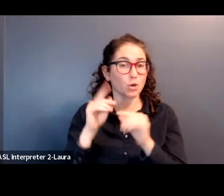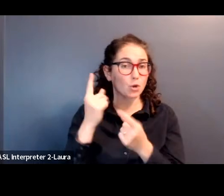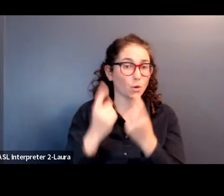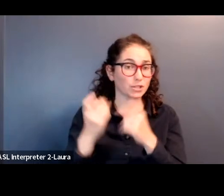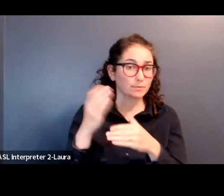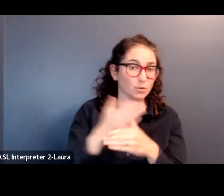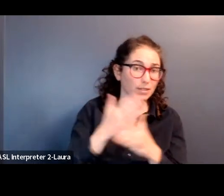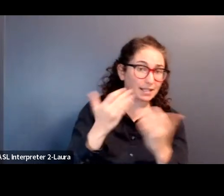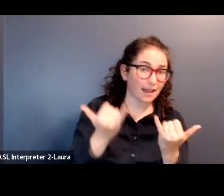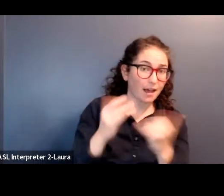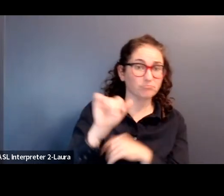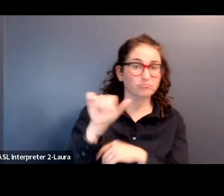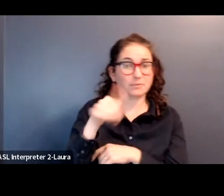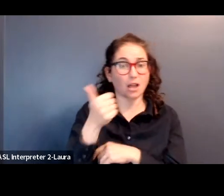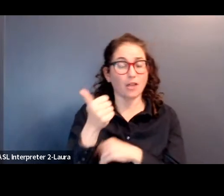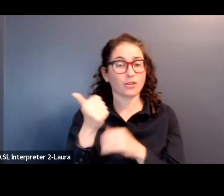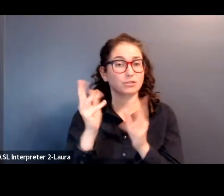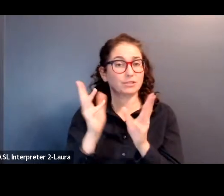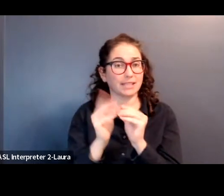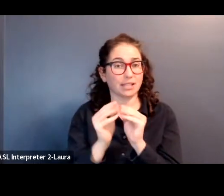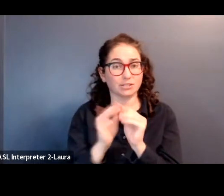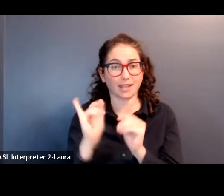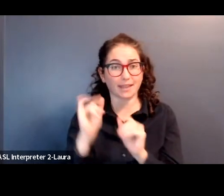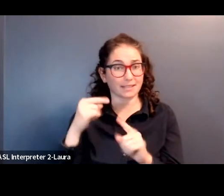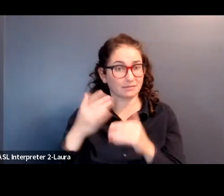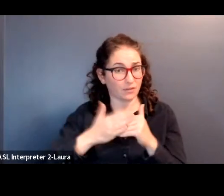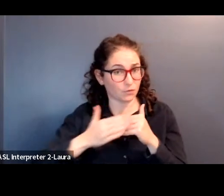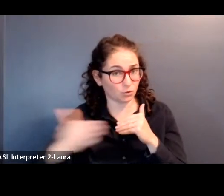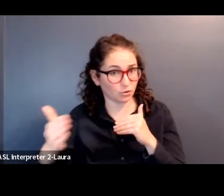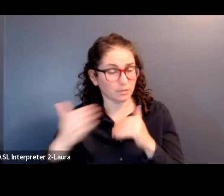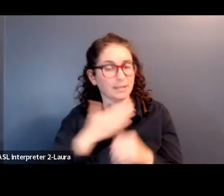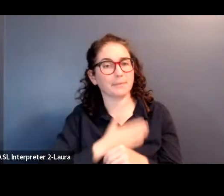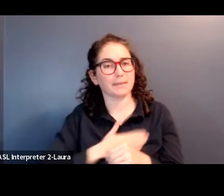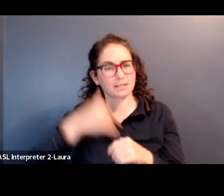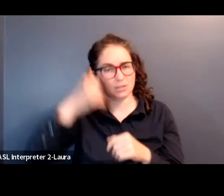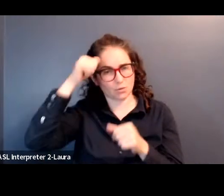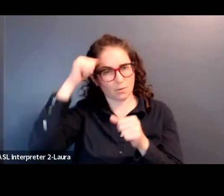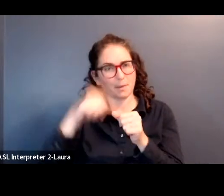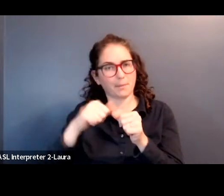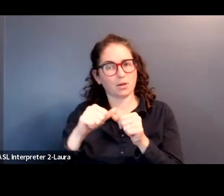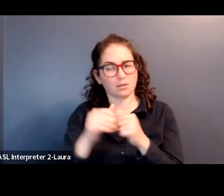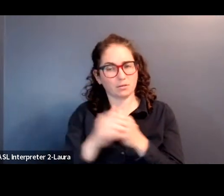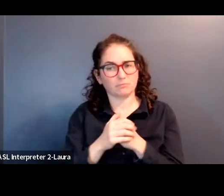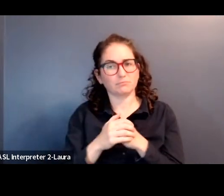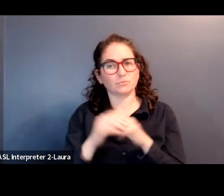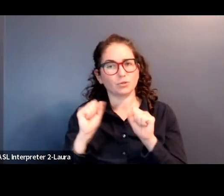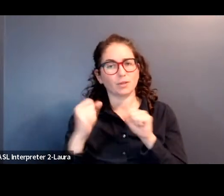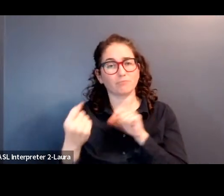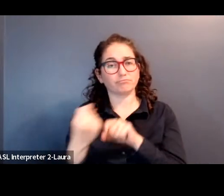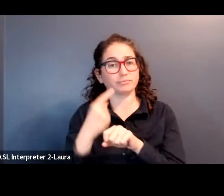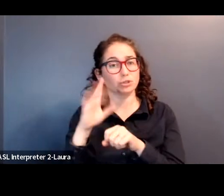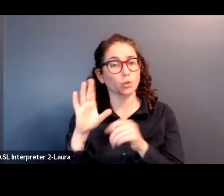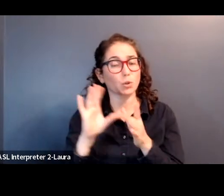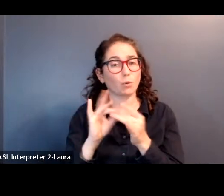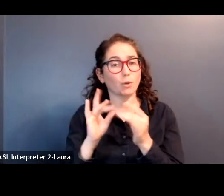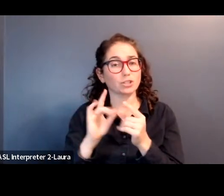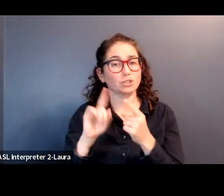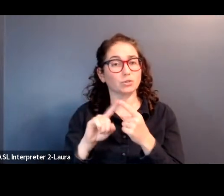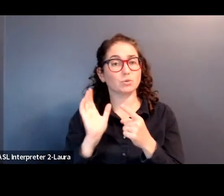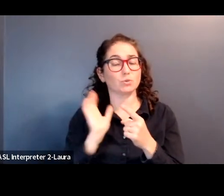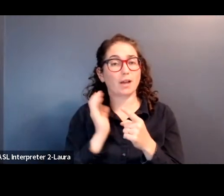now and other sessions like these in the future, please remember to send questions to